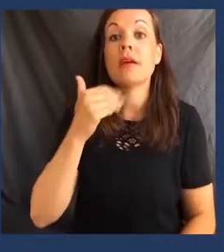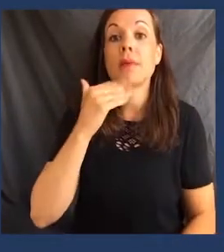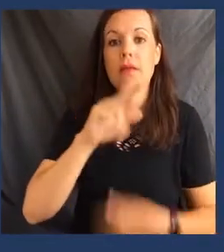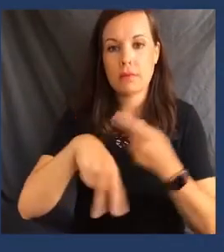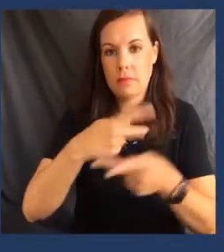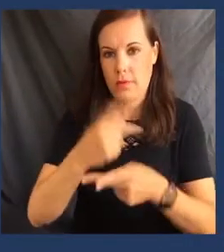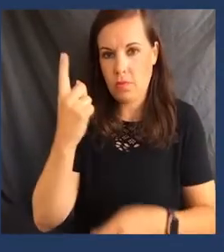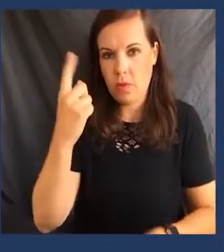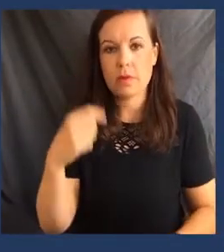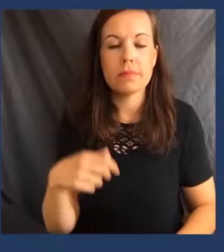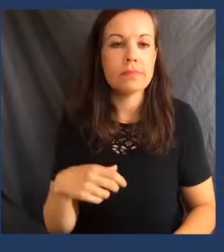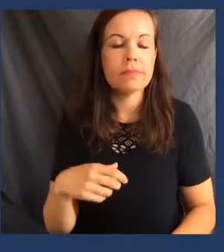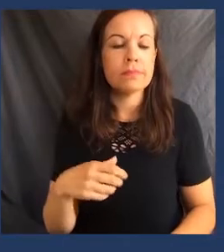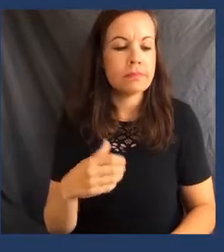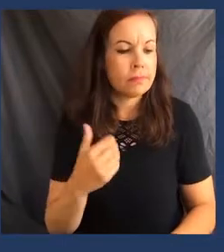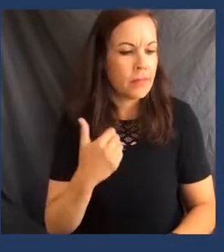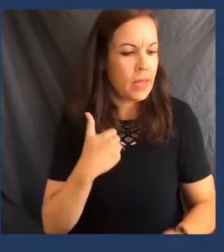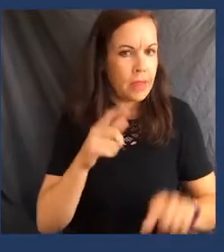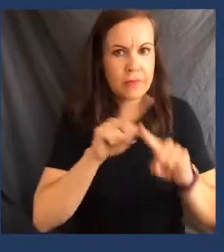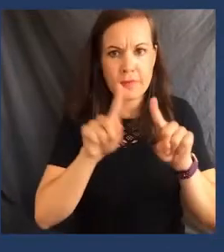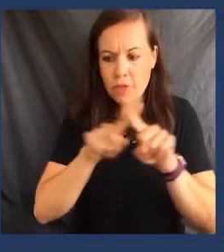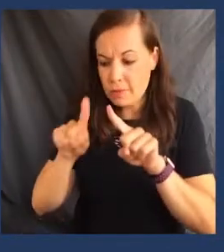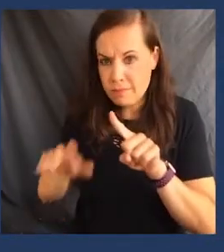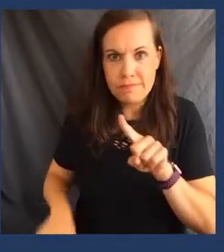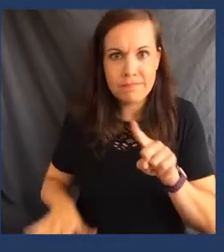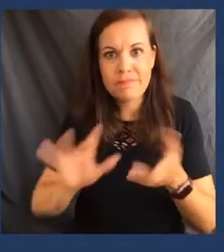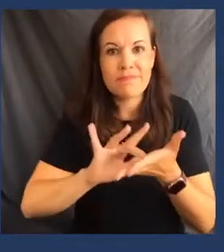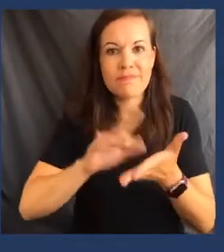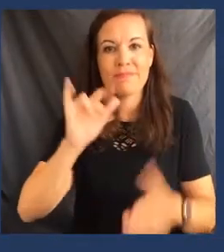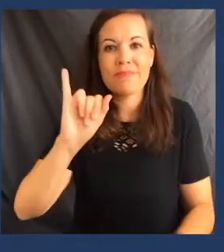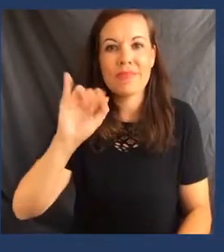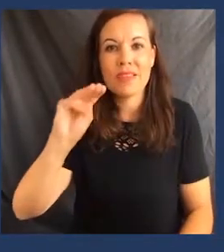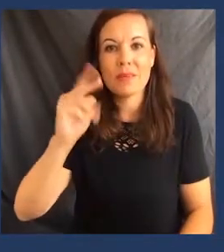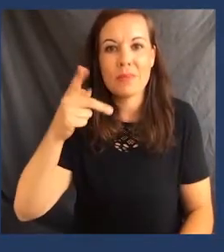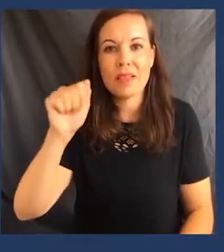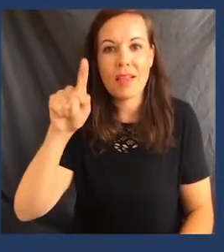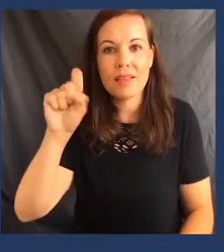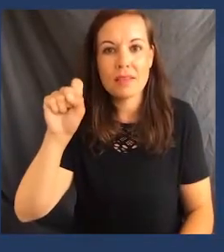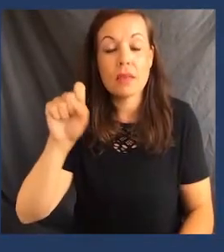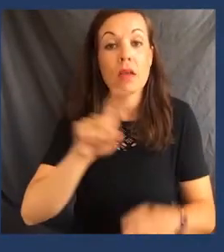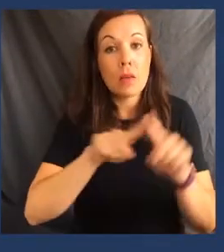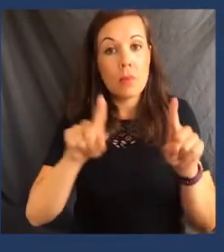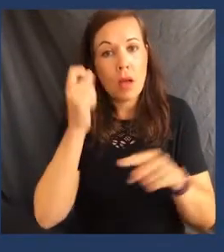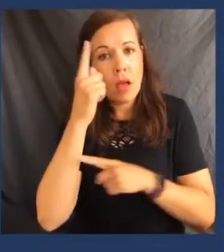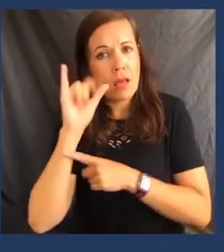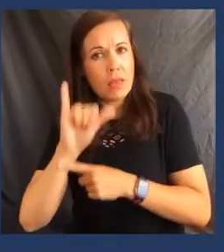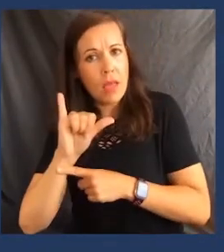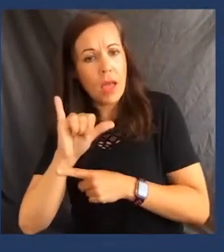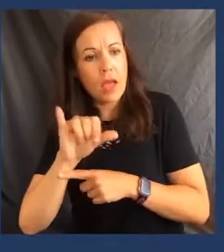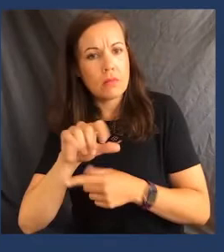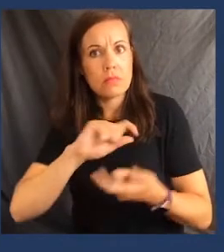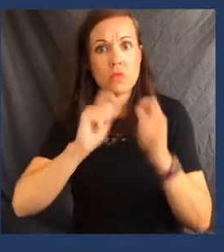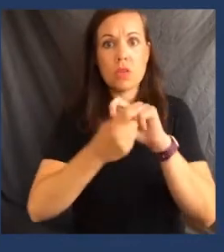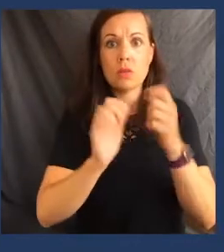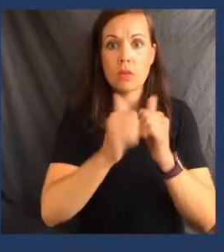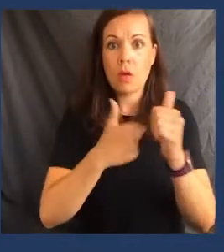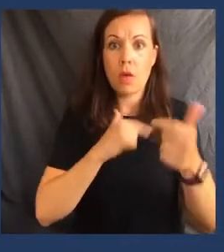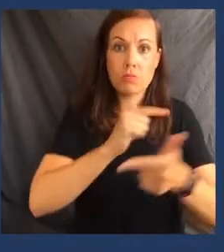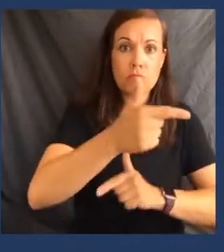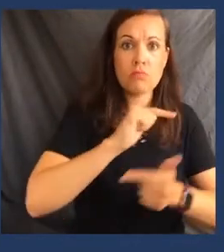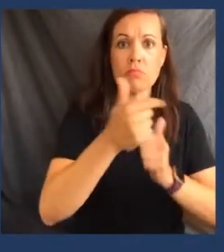of medical implants and different wacky stuff. It doesn't change how I interact with the computer in any substantial